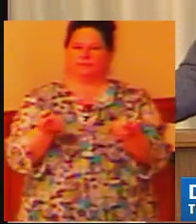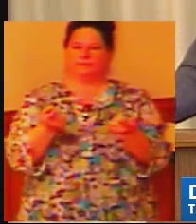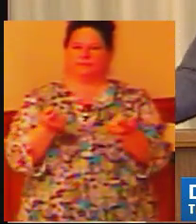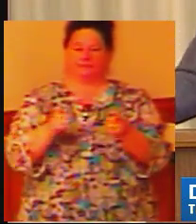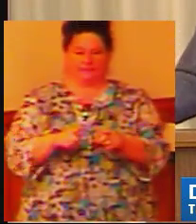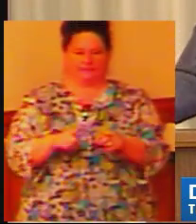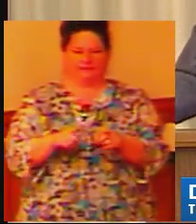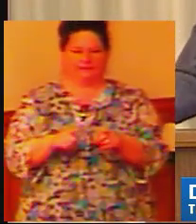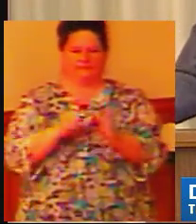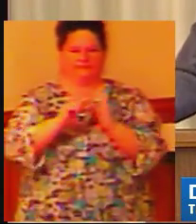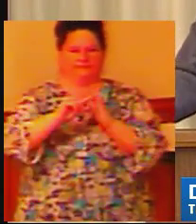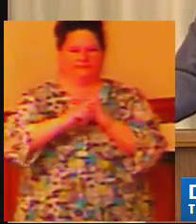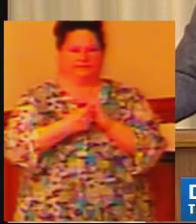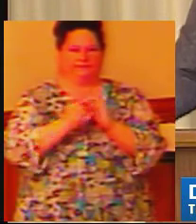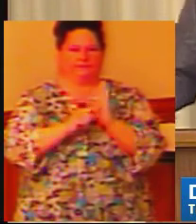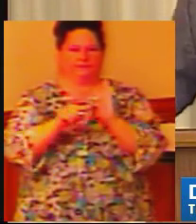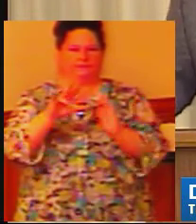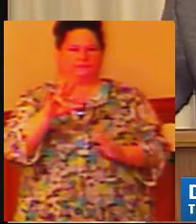starts in 36.